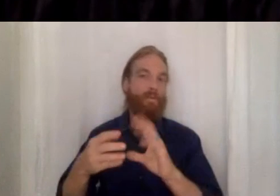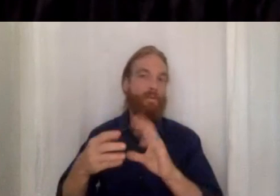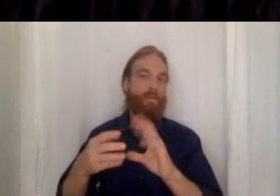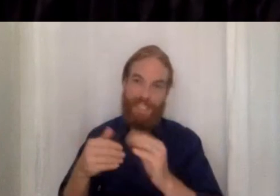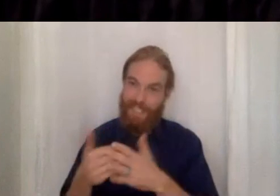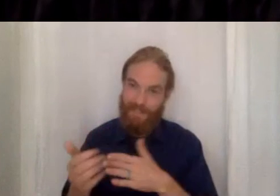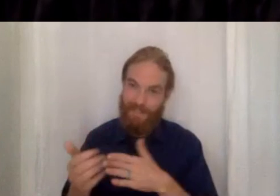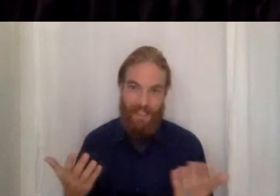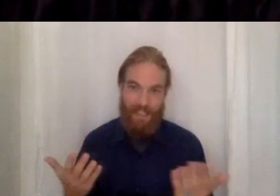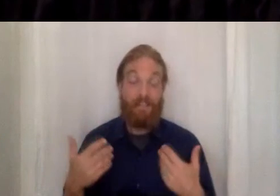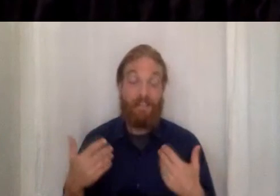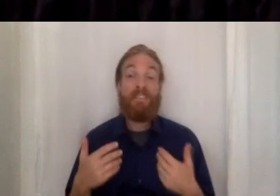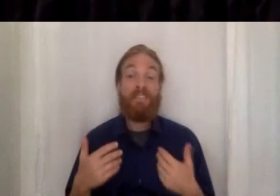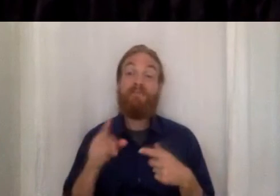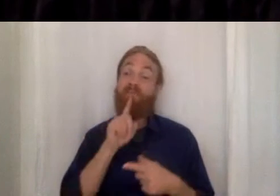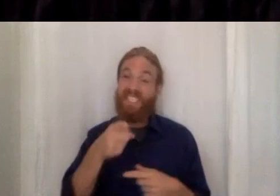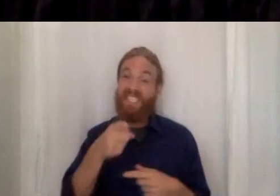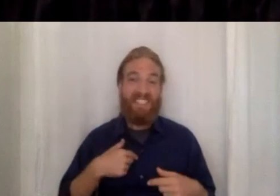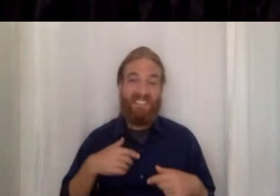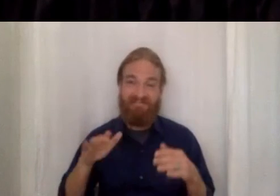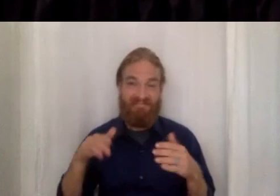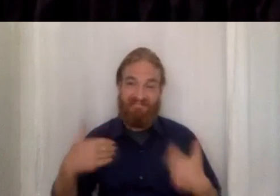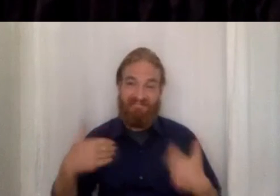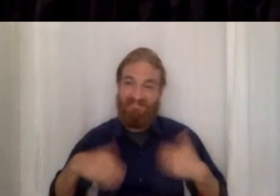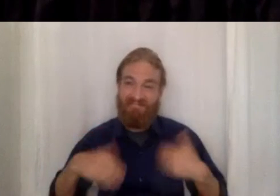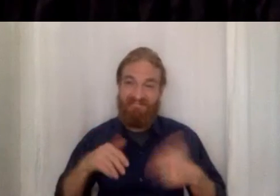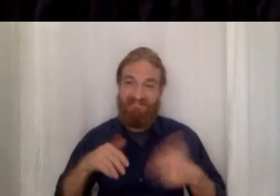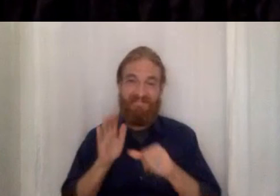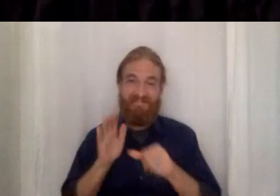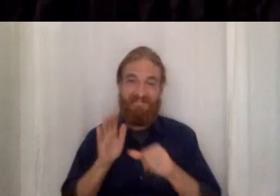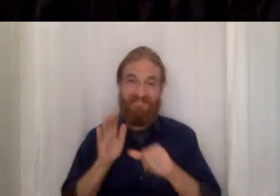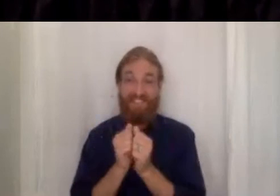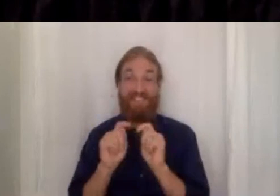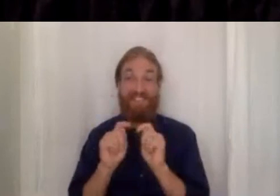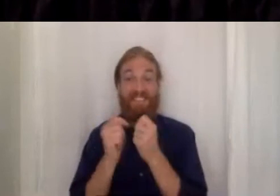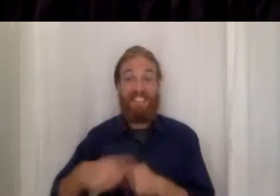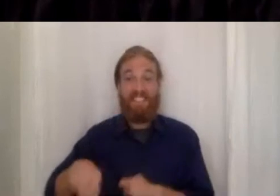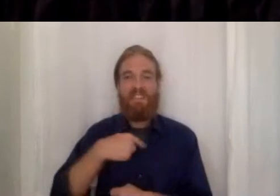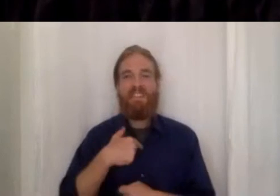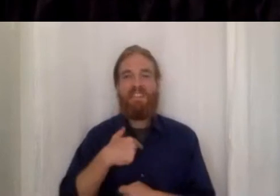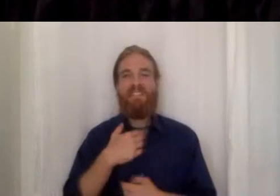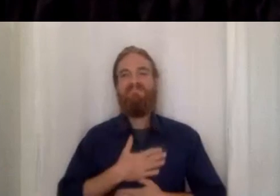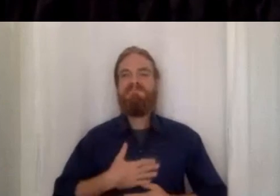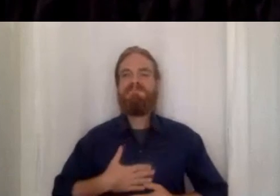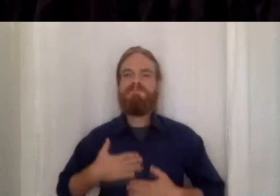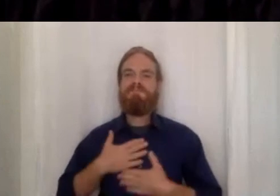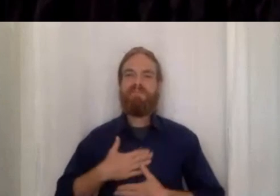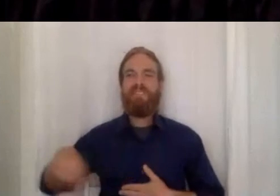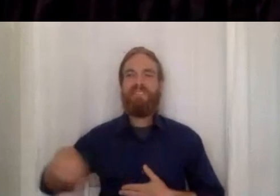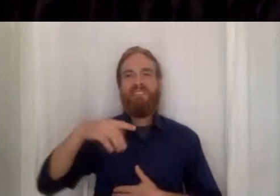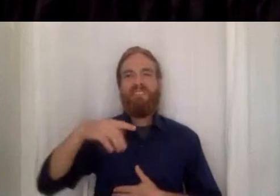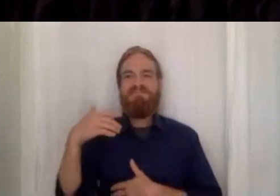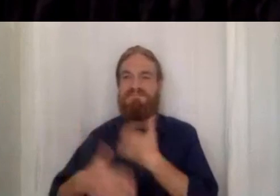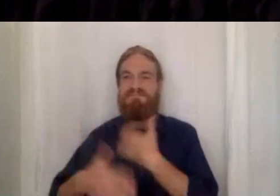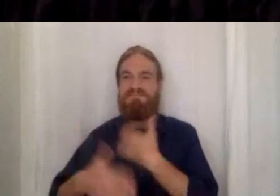appreciate acts of kindness that there was a school district that provided our community disease team lunch.